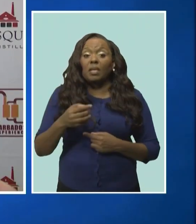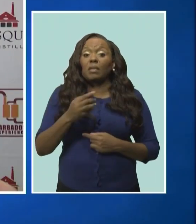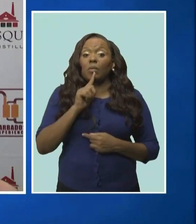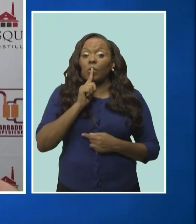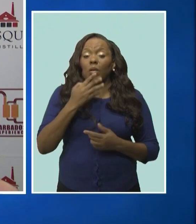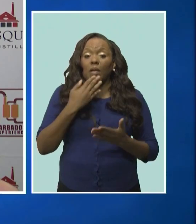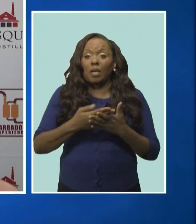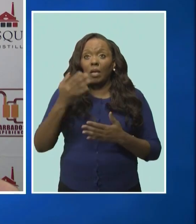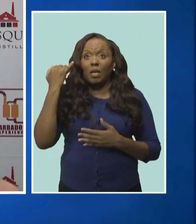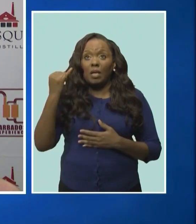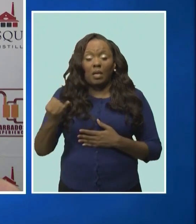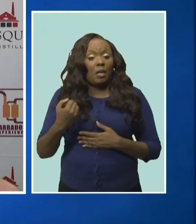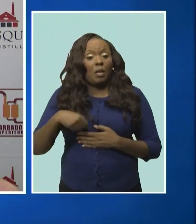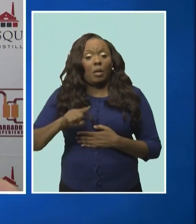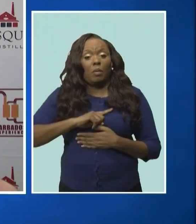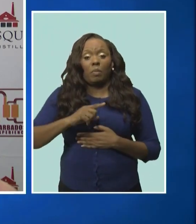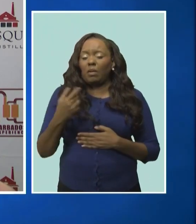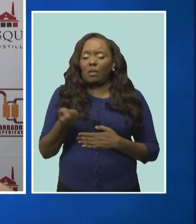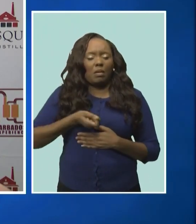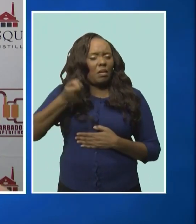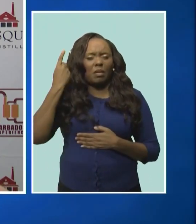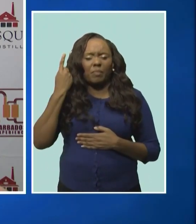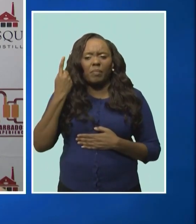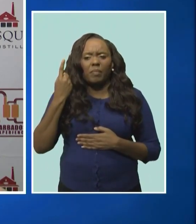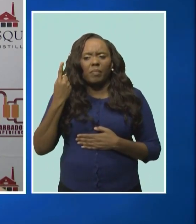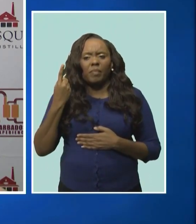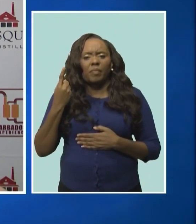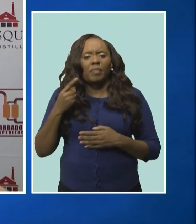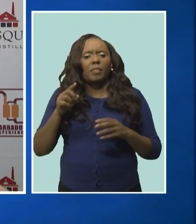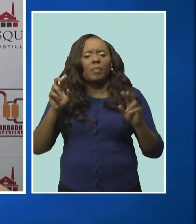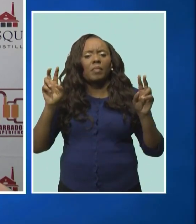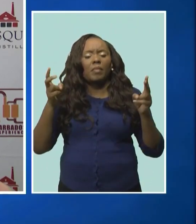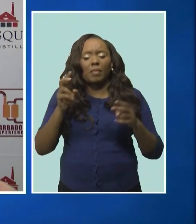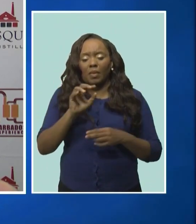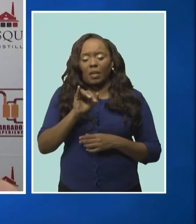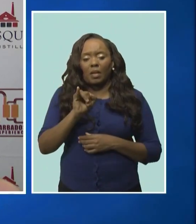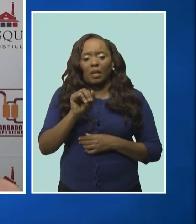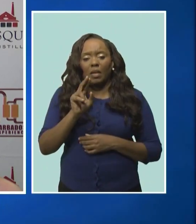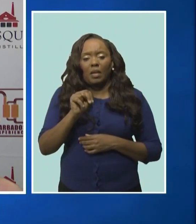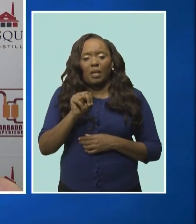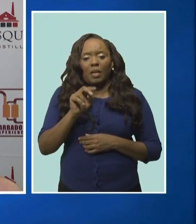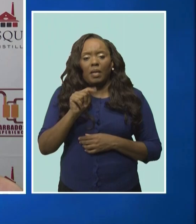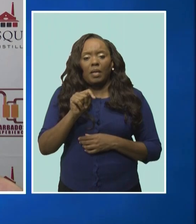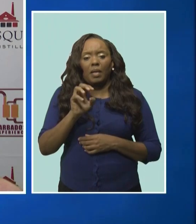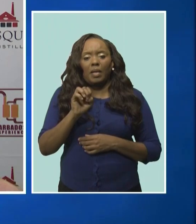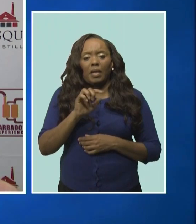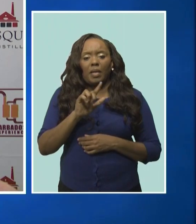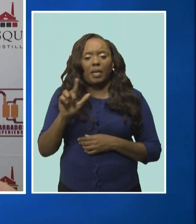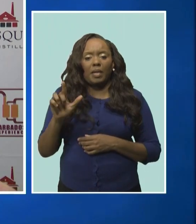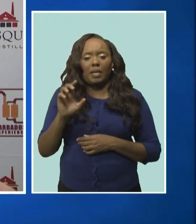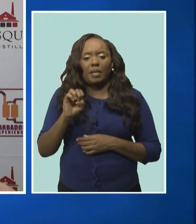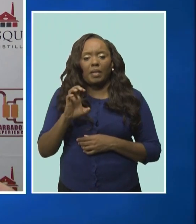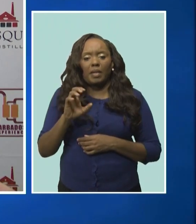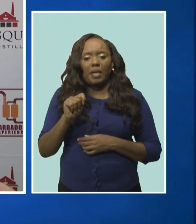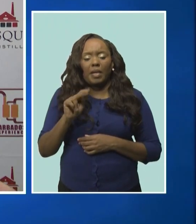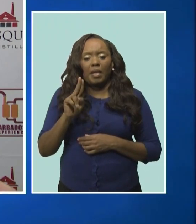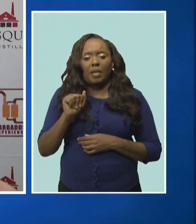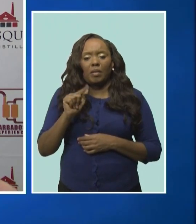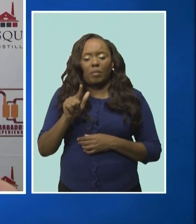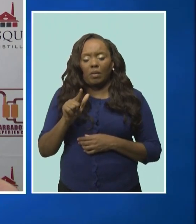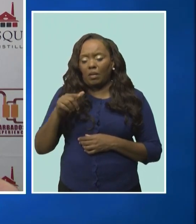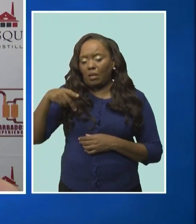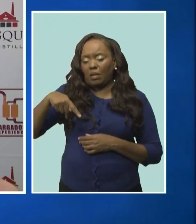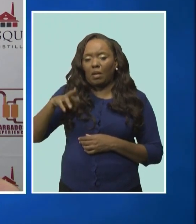of intellectual property. We obviously have a history of exporting bulk commodities, and that's something that has to